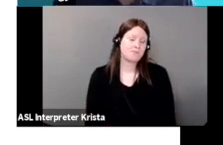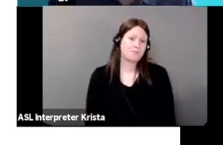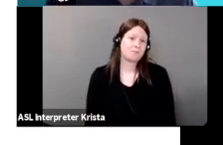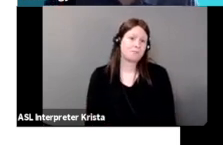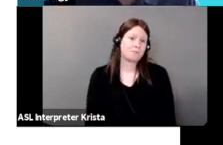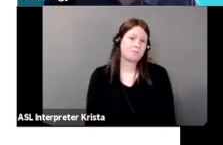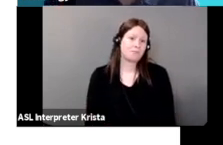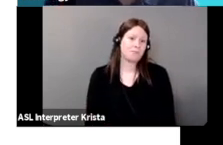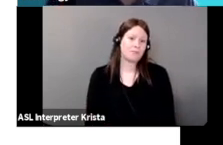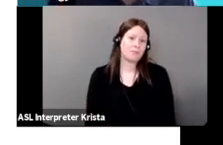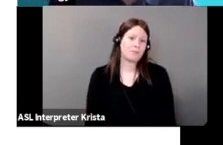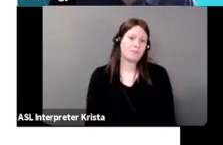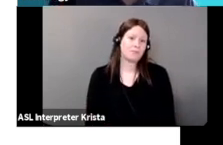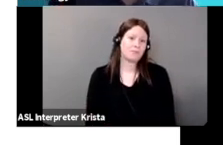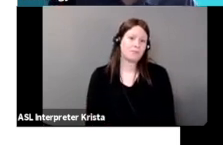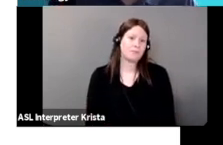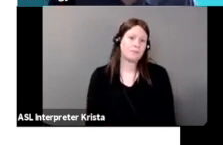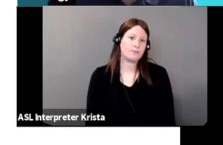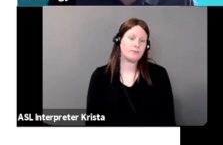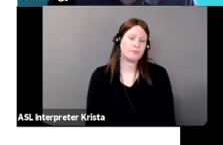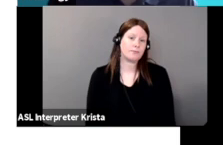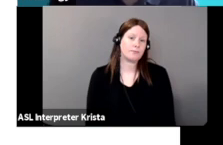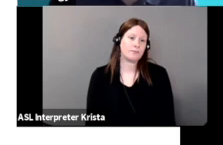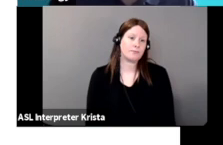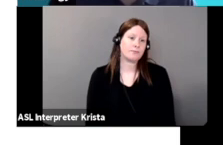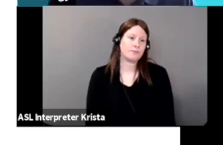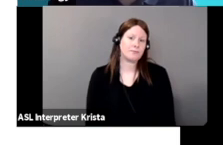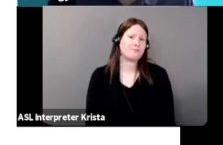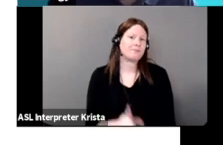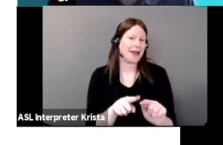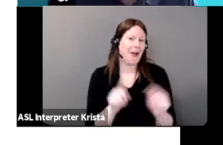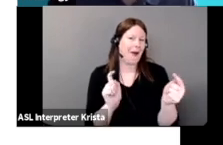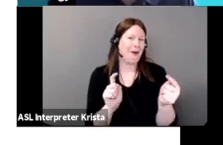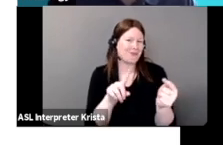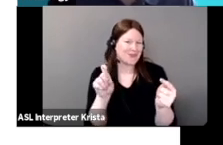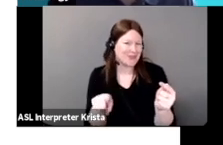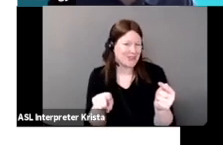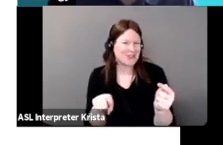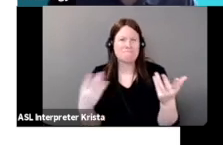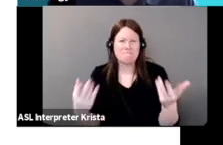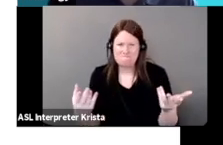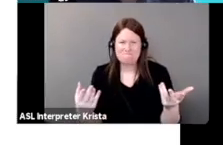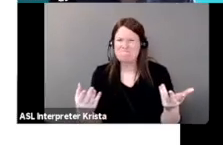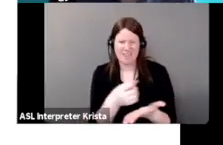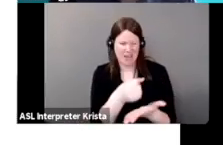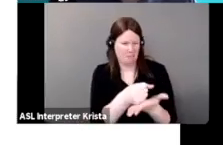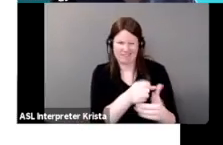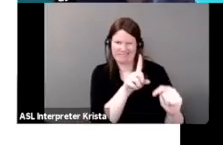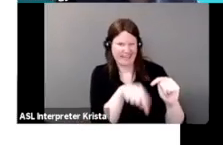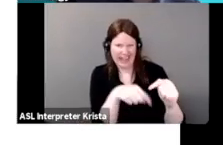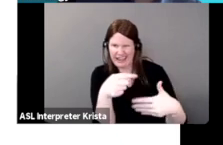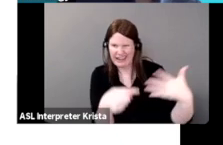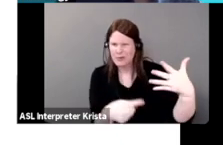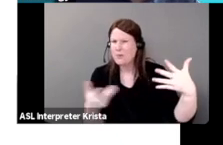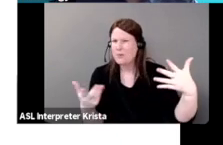So the inverse question, what cannot be patented? Specifics vary from country to country, but